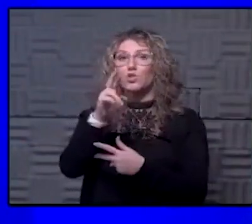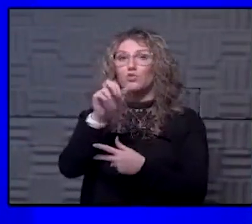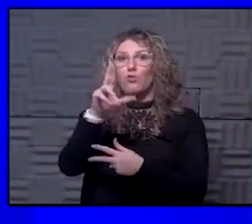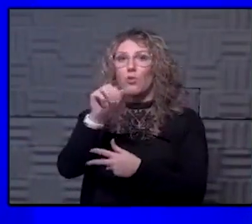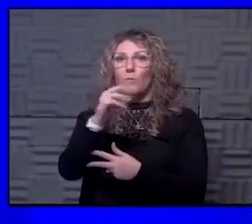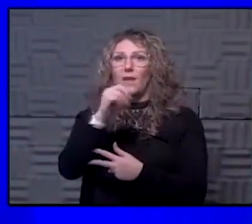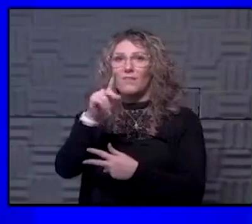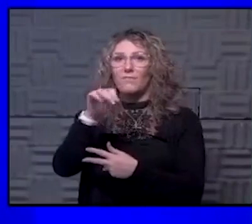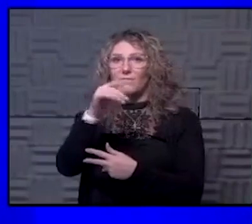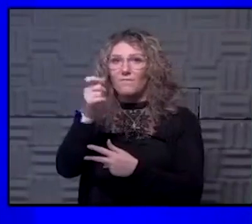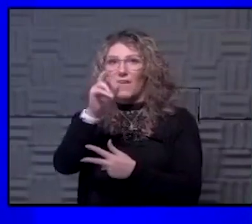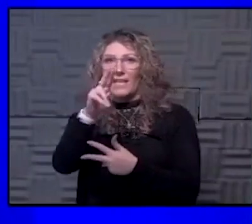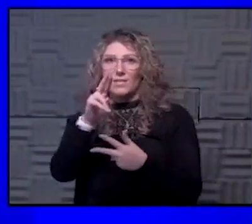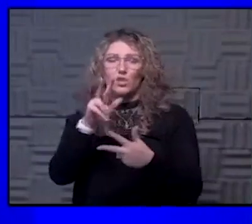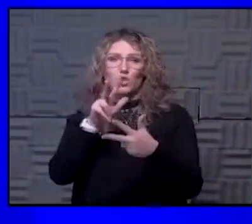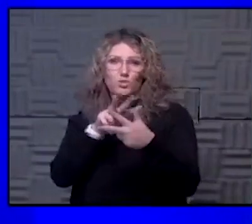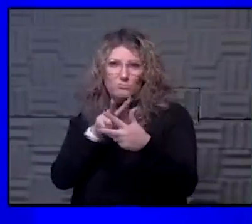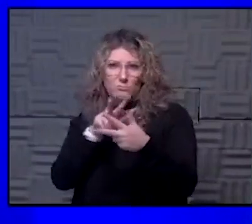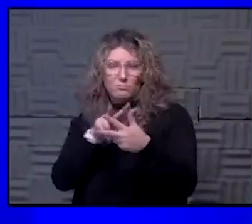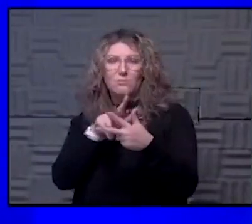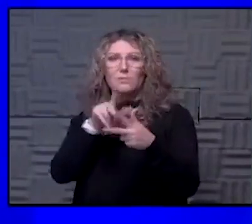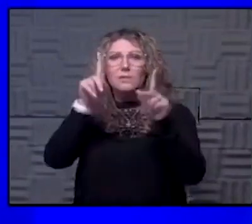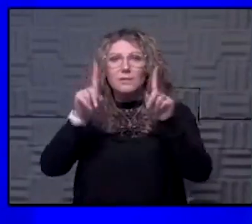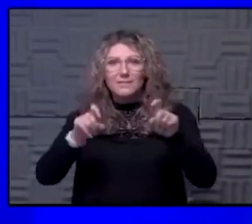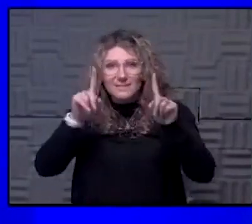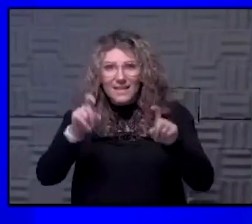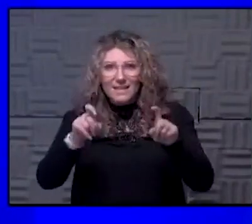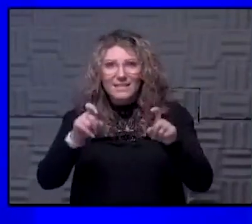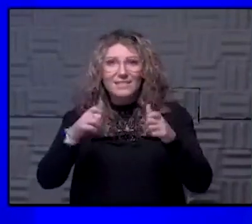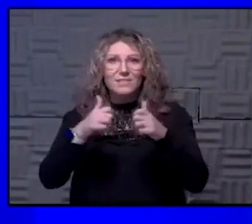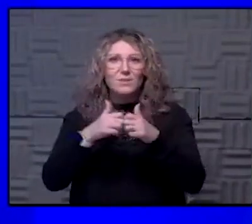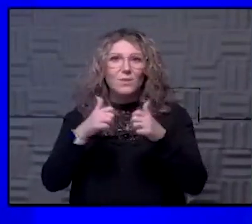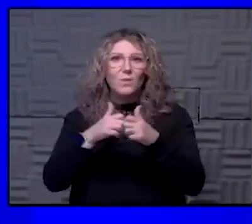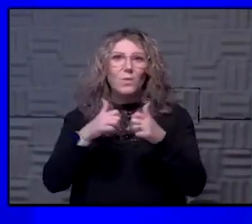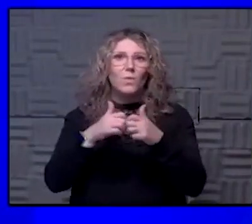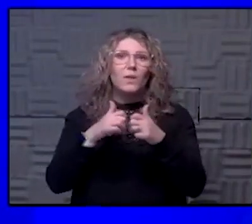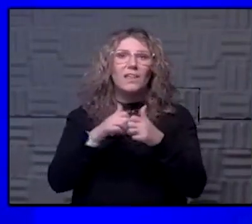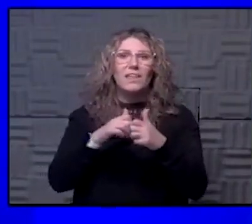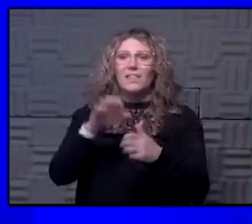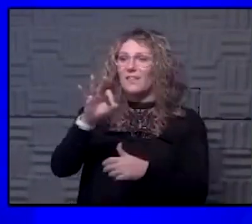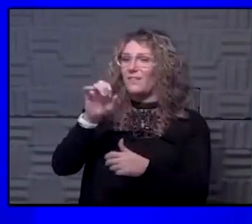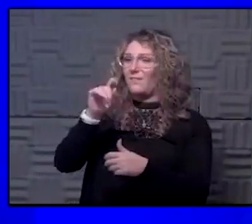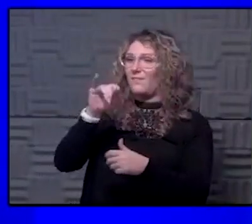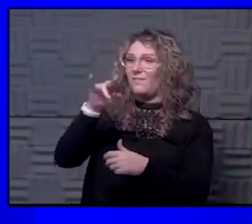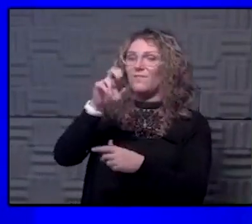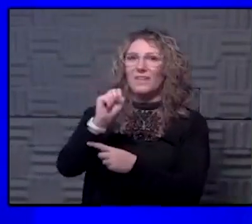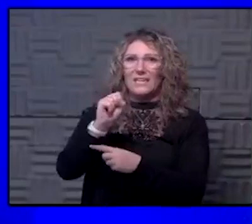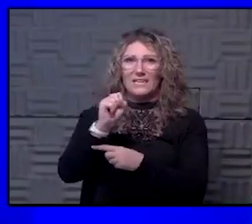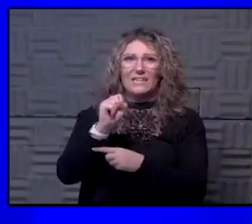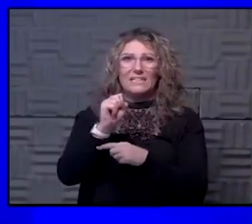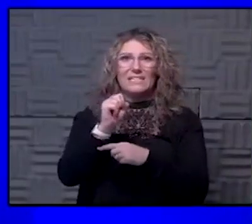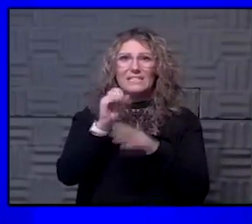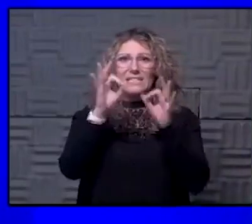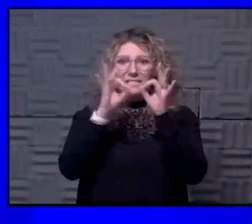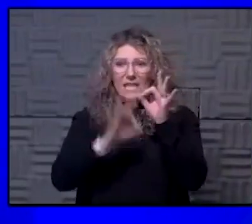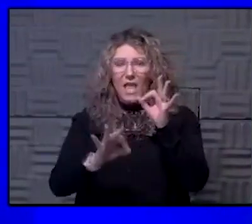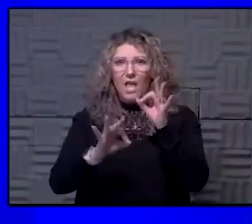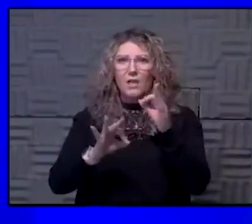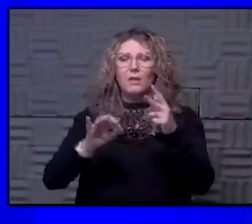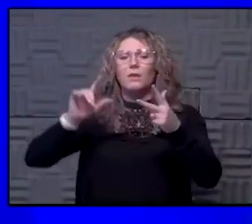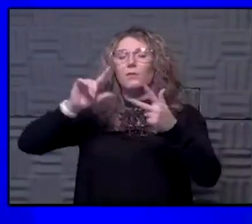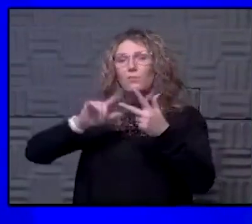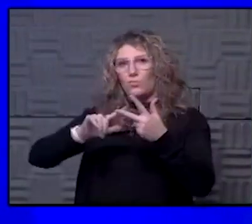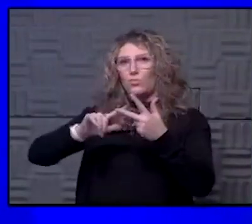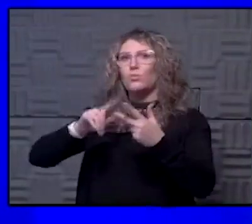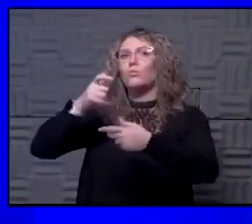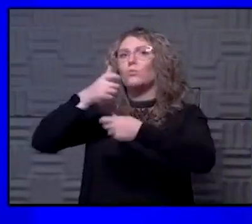Pfizer's vaccines were tested with aborted fetus cells, whereas Johnson & Johnson's vaccine